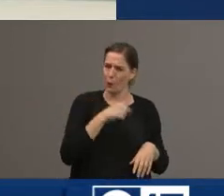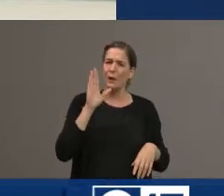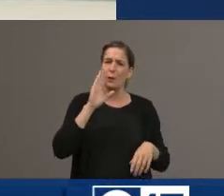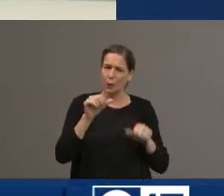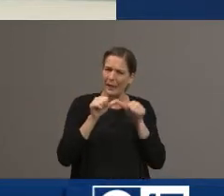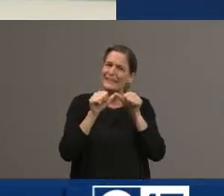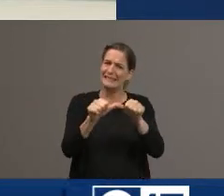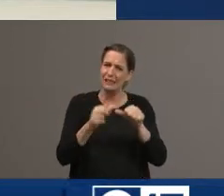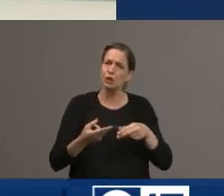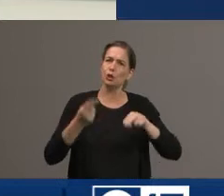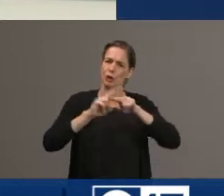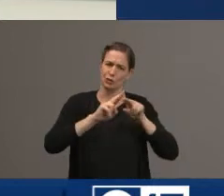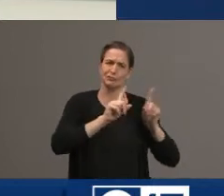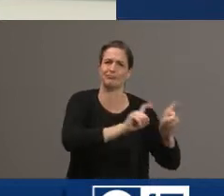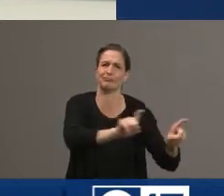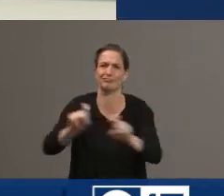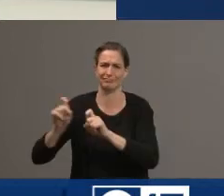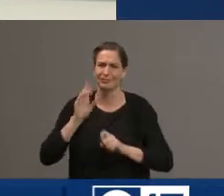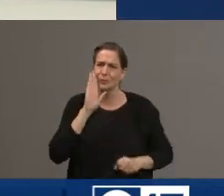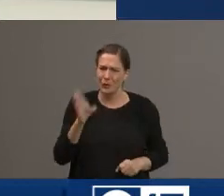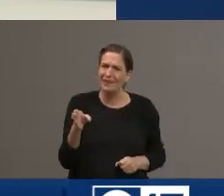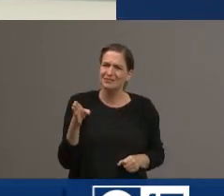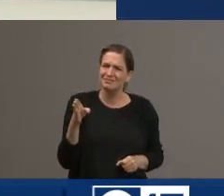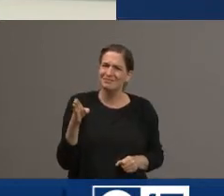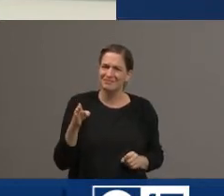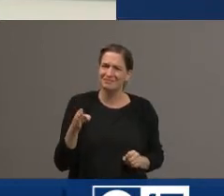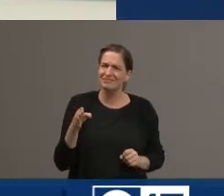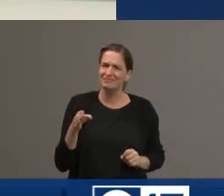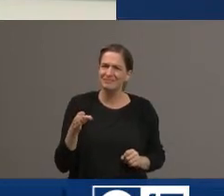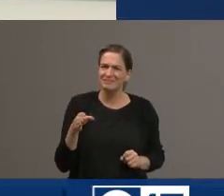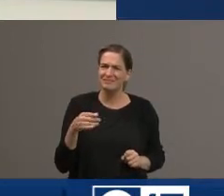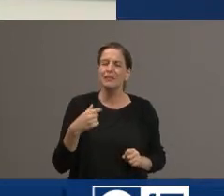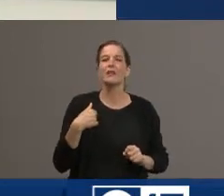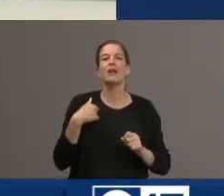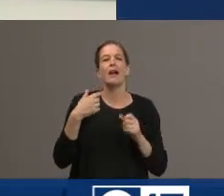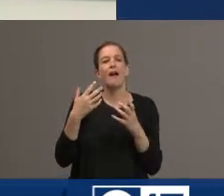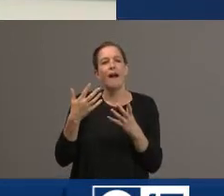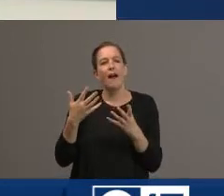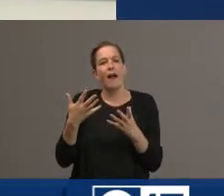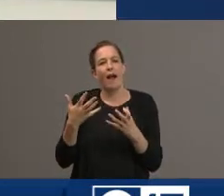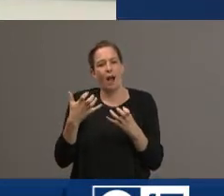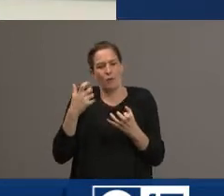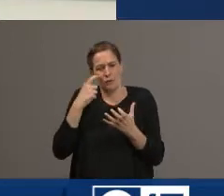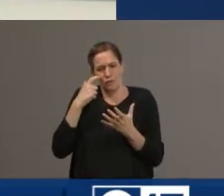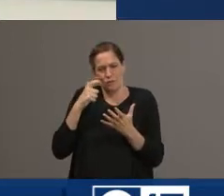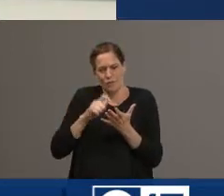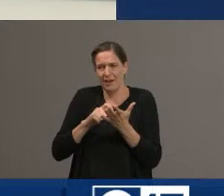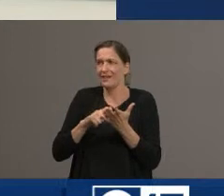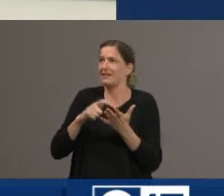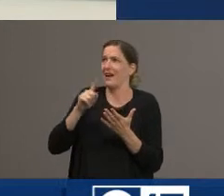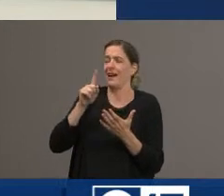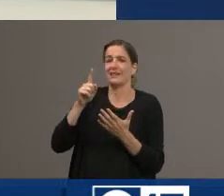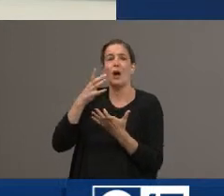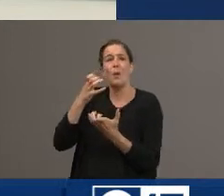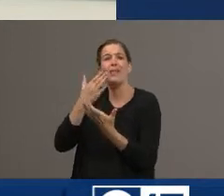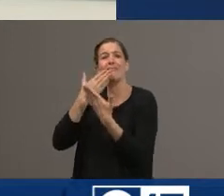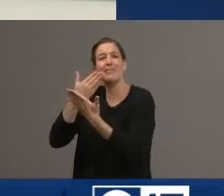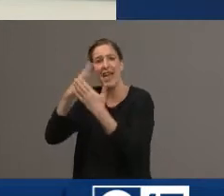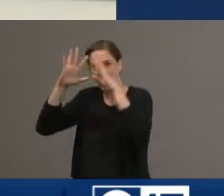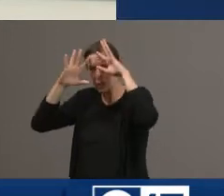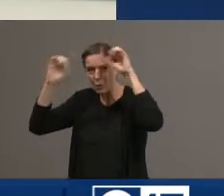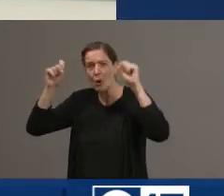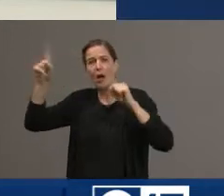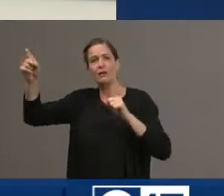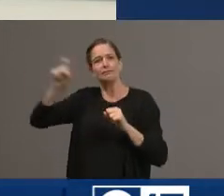him for is the recognition that this is something where governors need flexibility. Like I said, we